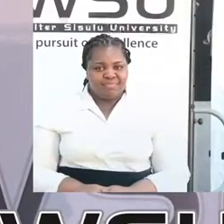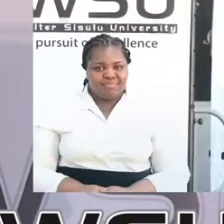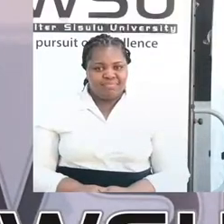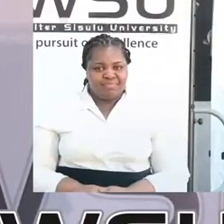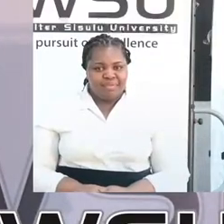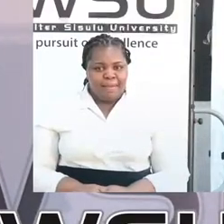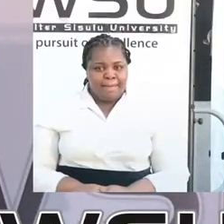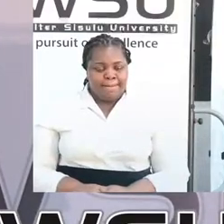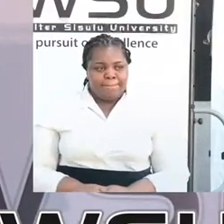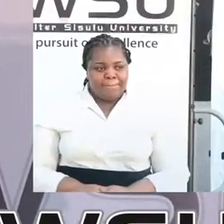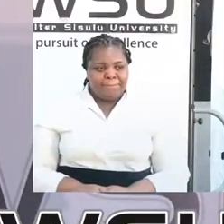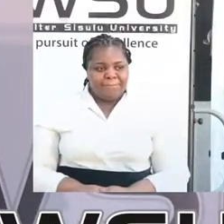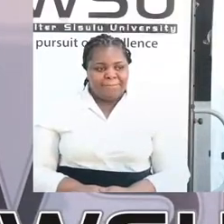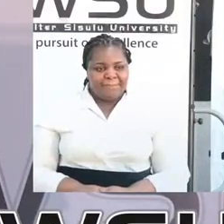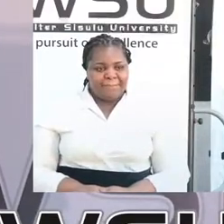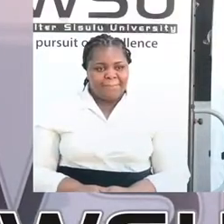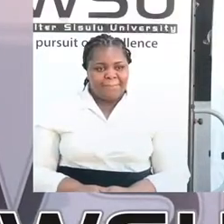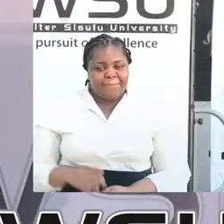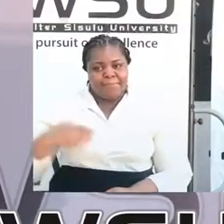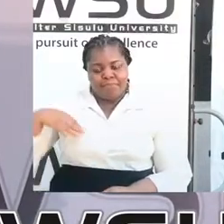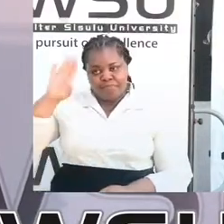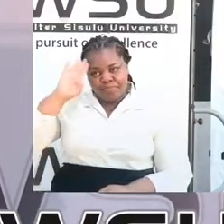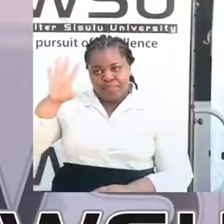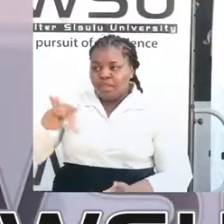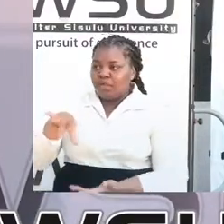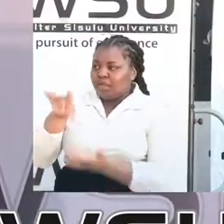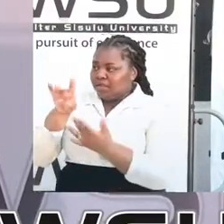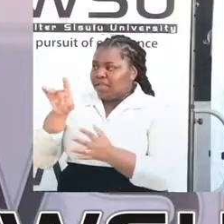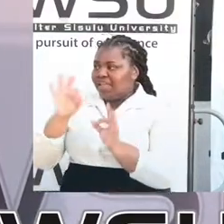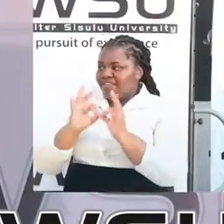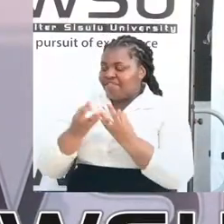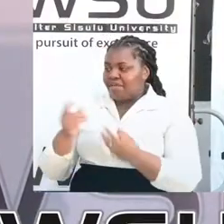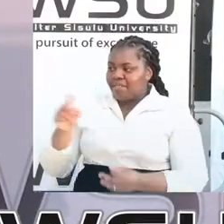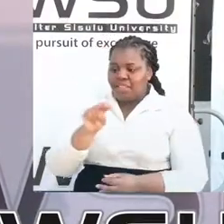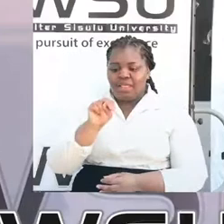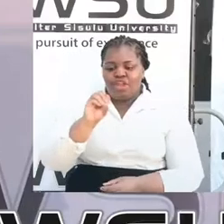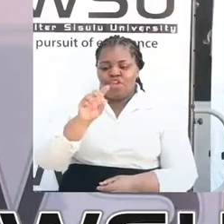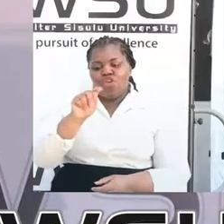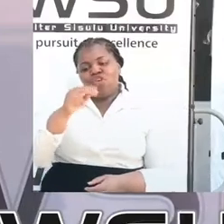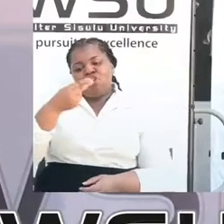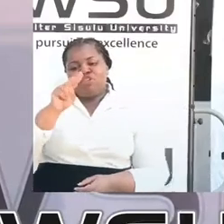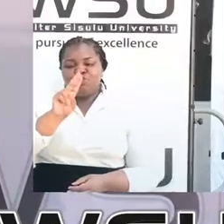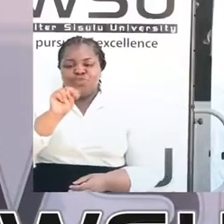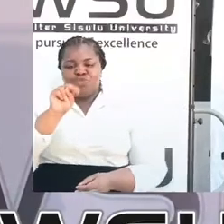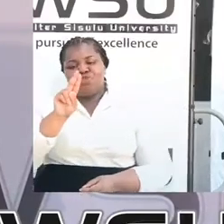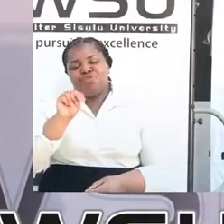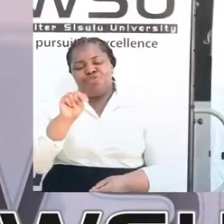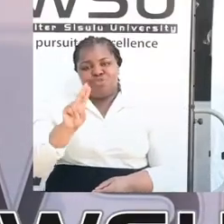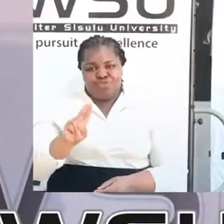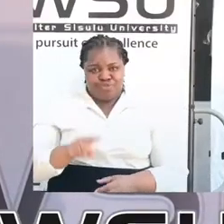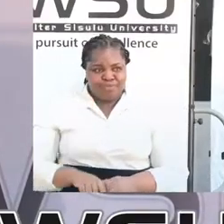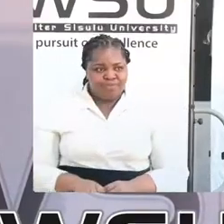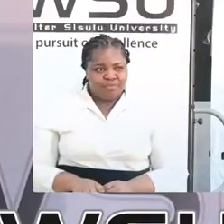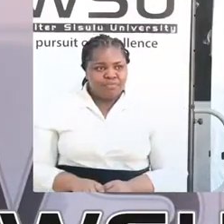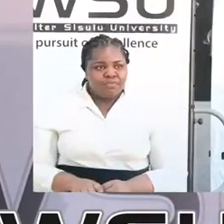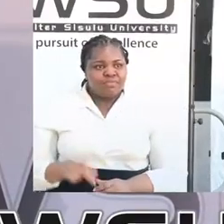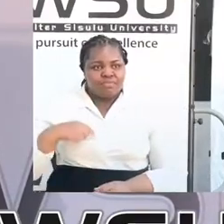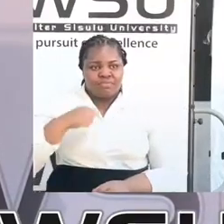and Bulise specifically I family akwa Notununu. And